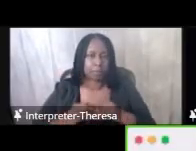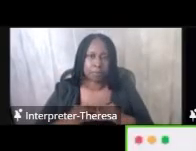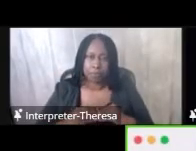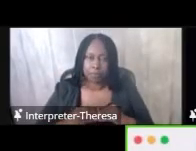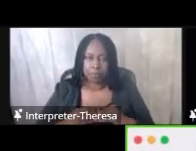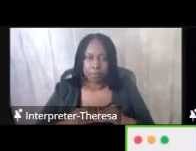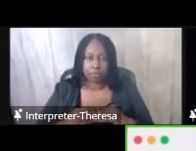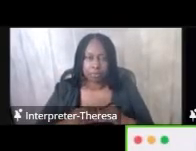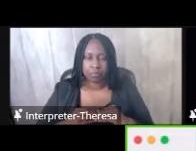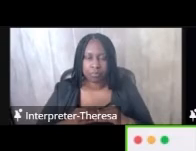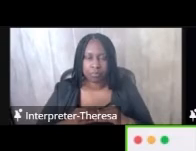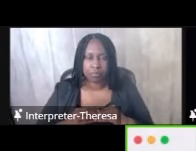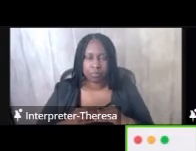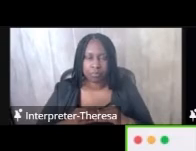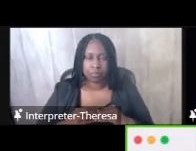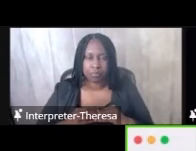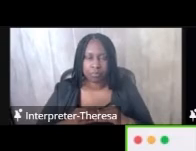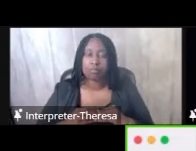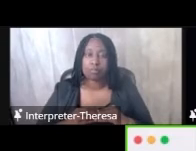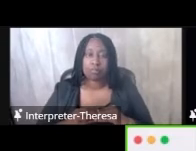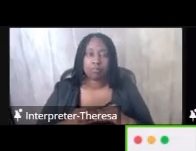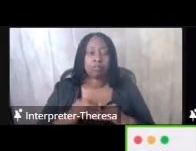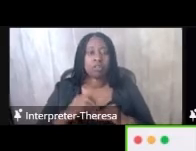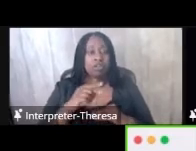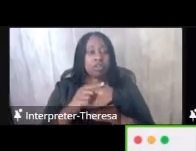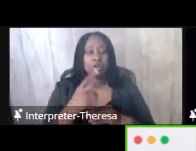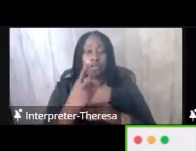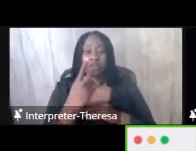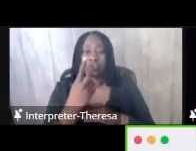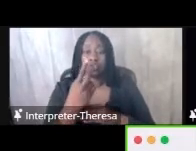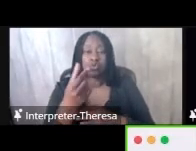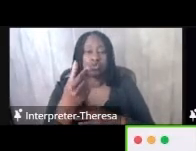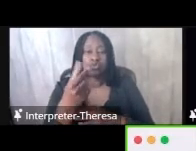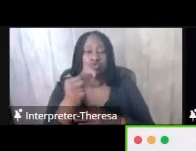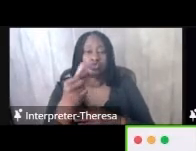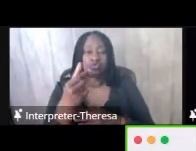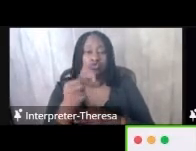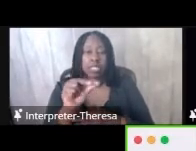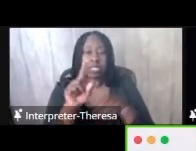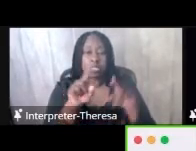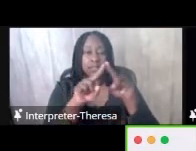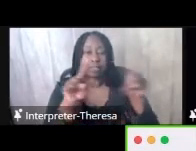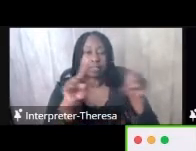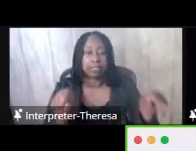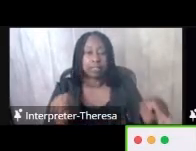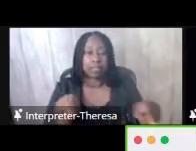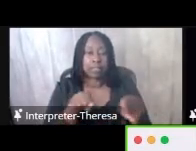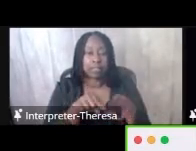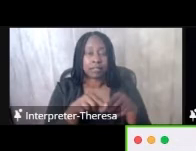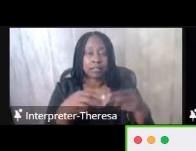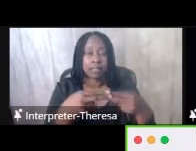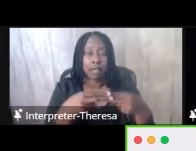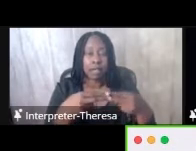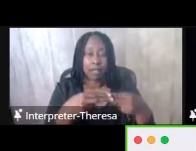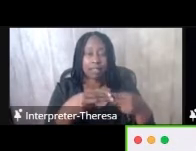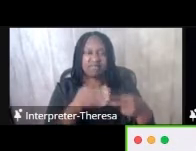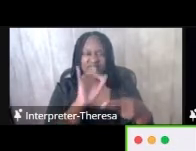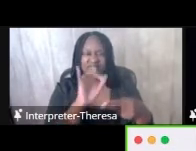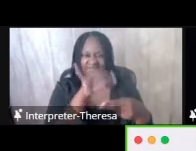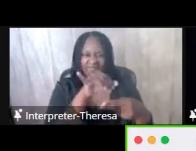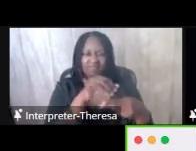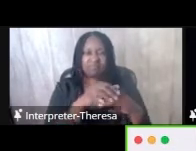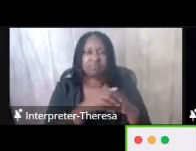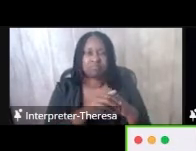you go in right now, you're just going to be working on the directions from these 2 green slides. We're going to go in here 3 different times in 3 different